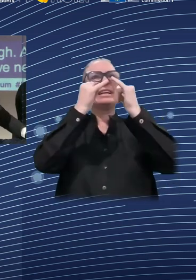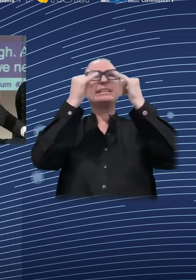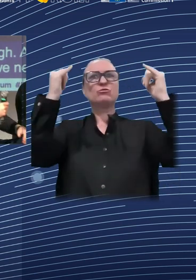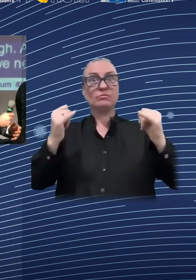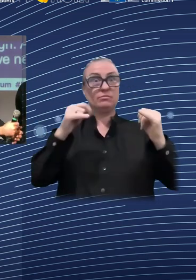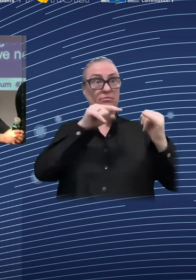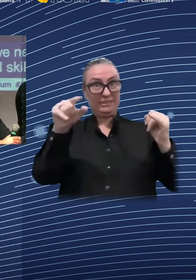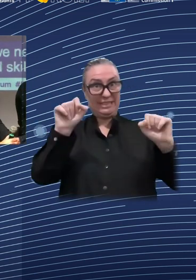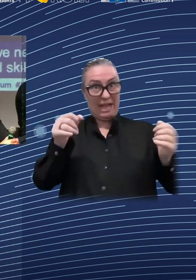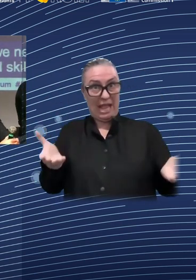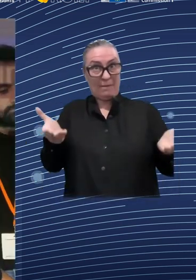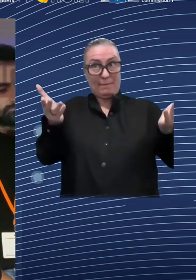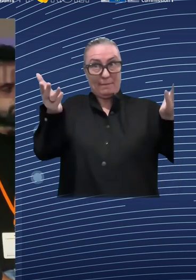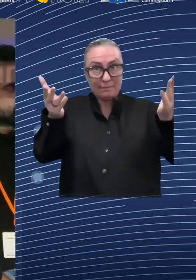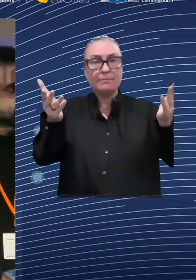see.